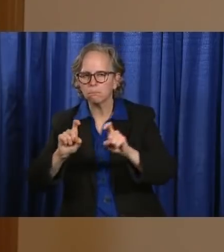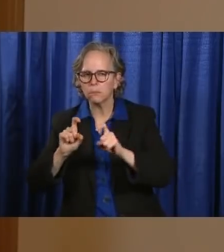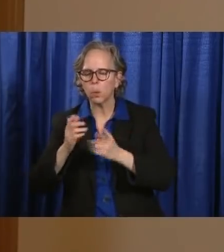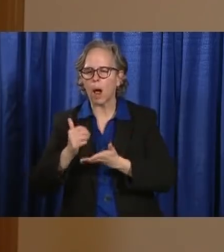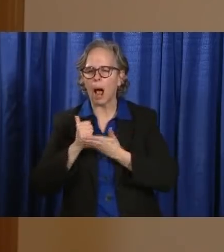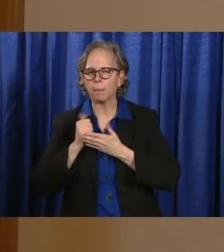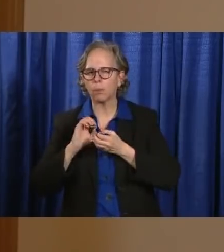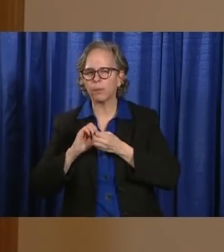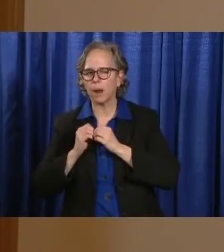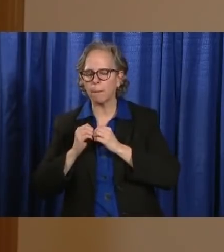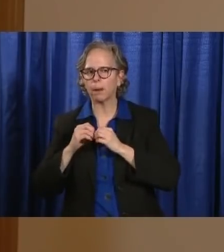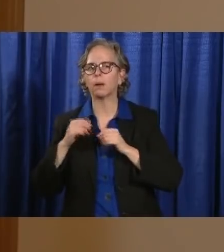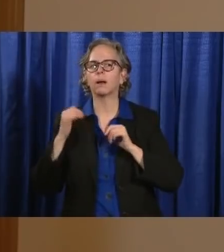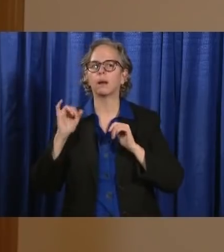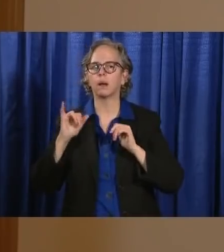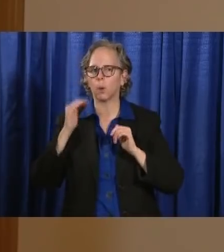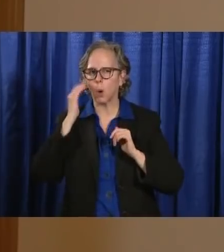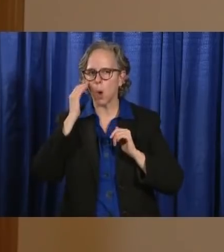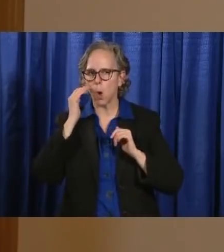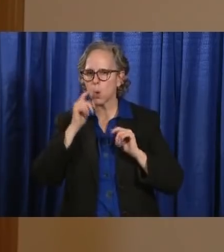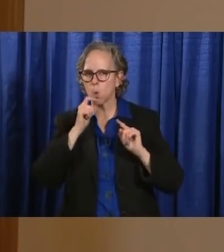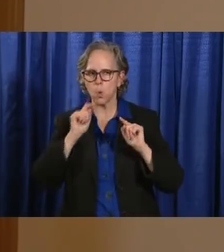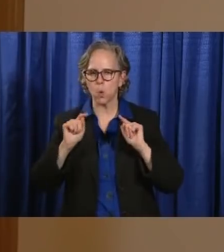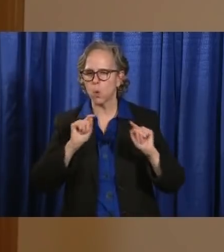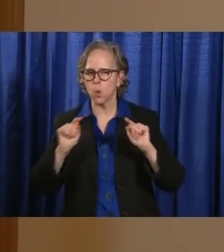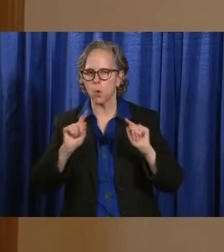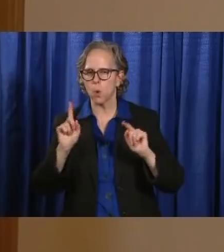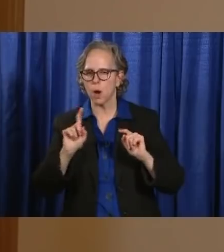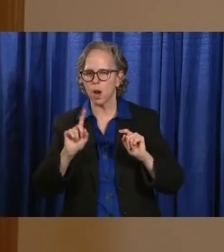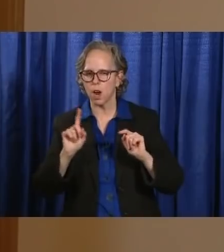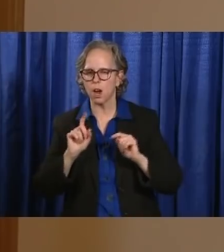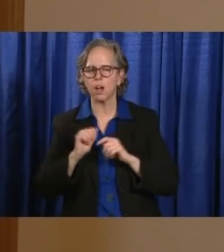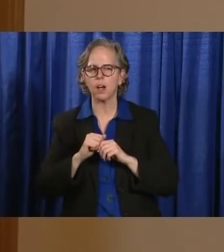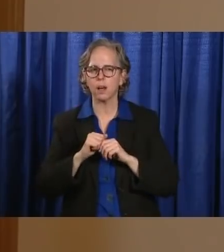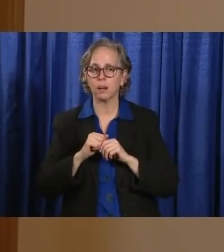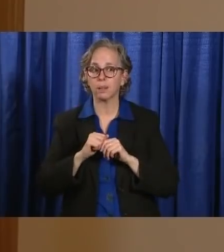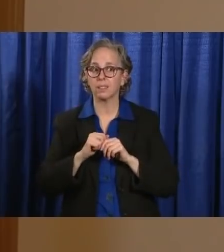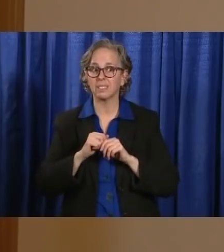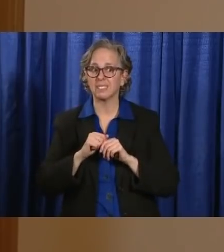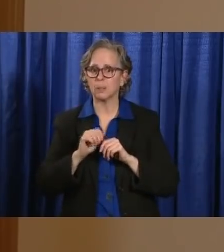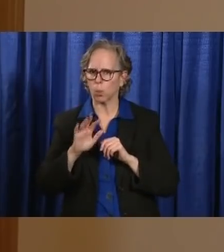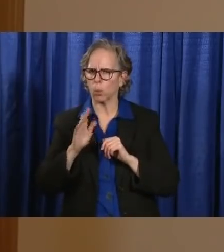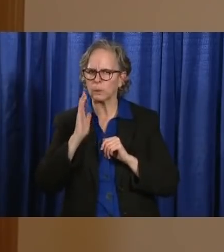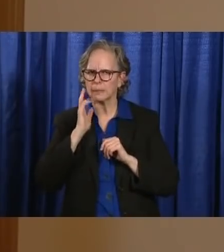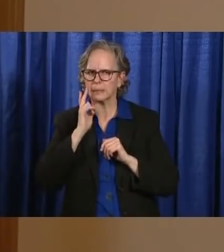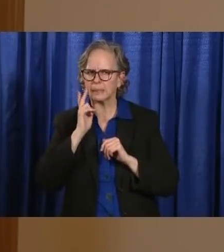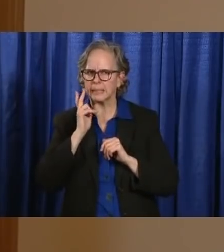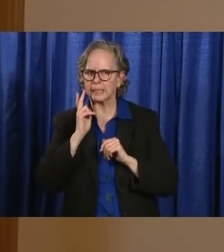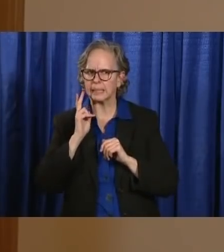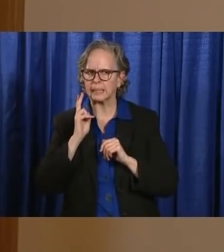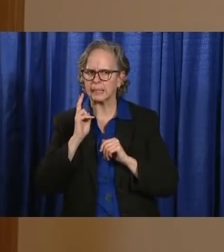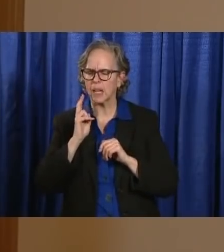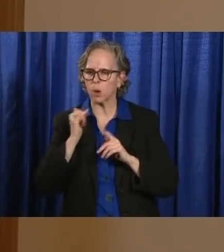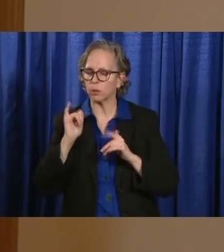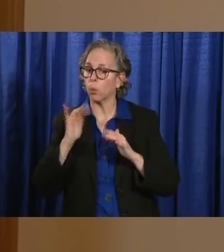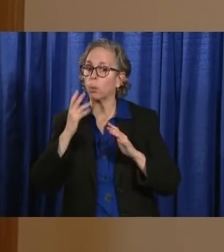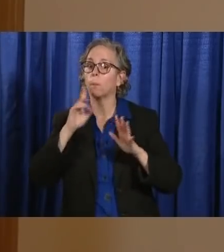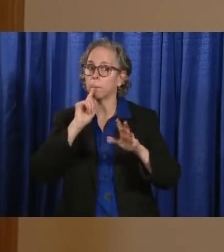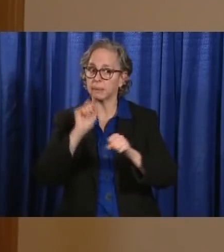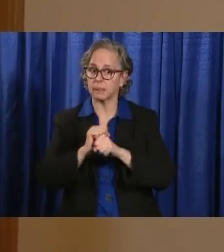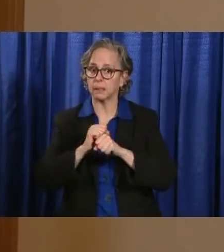and doubling. What I see in our negative data is that we're slowing this down. We're slowing down the spread. But I think there are